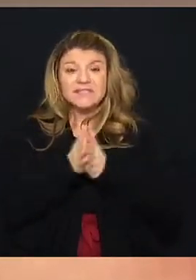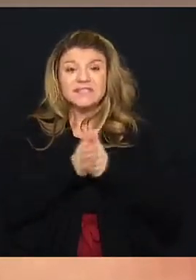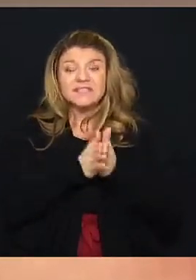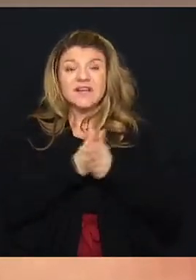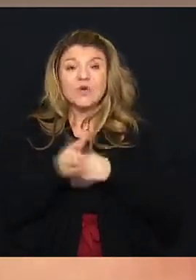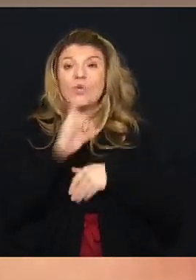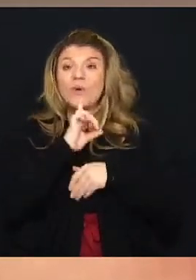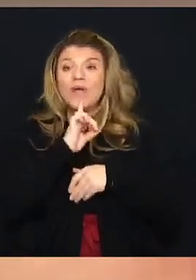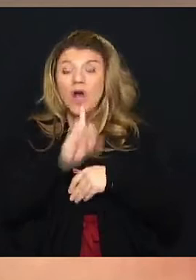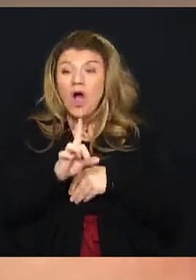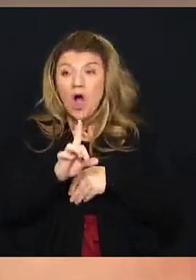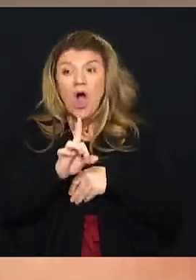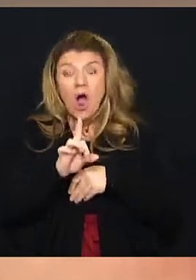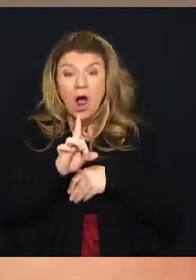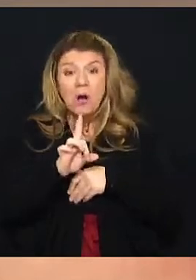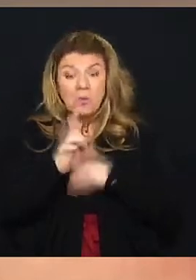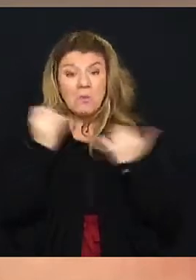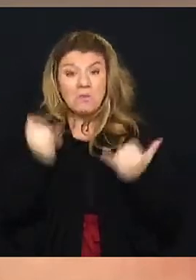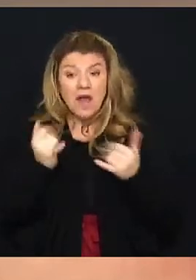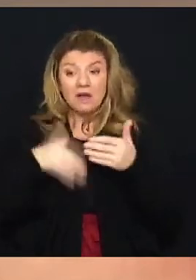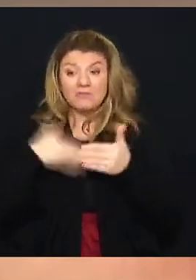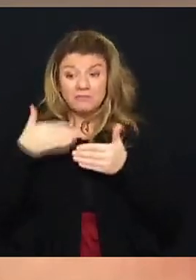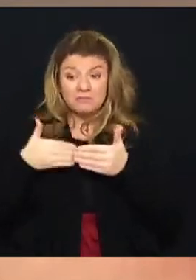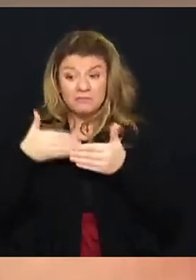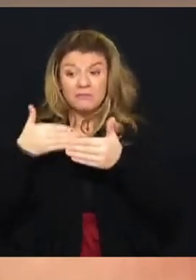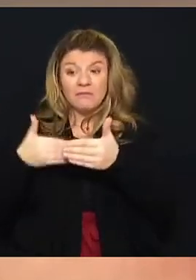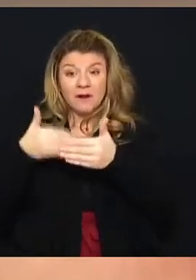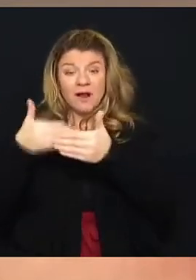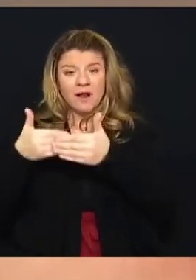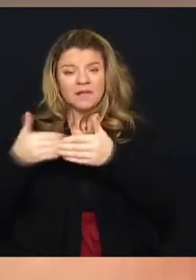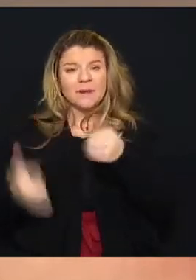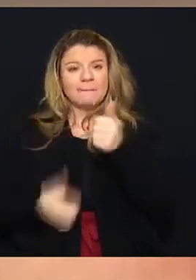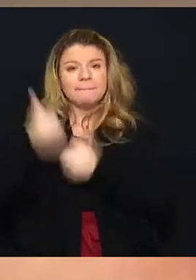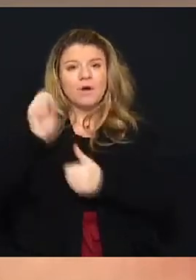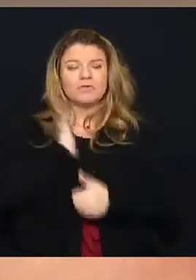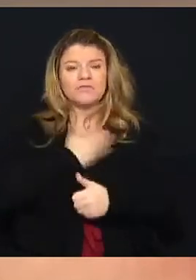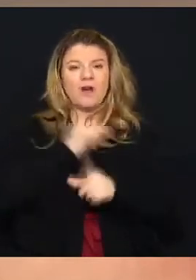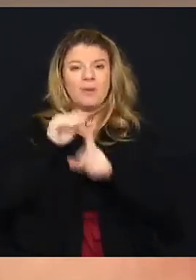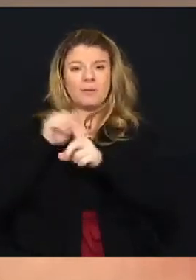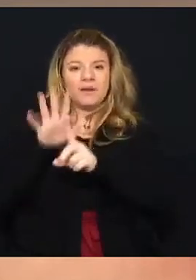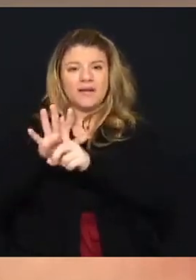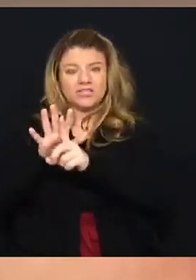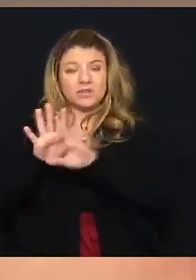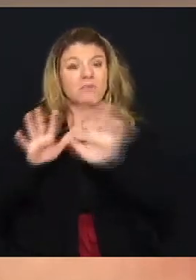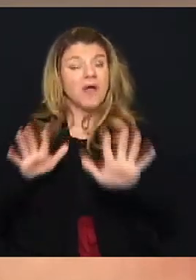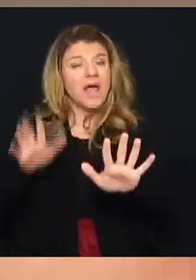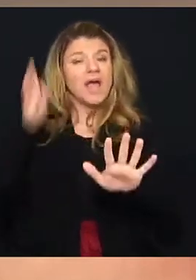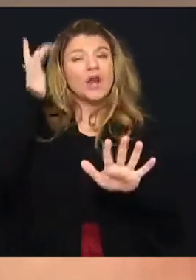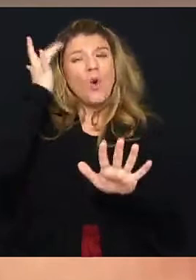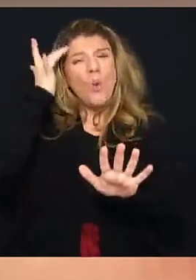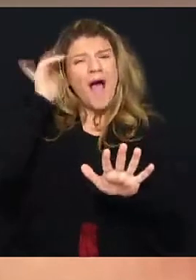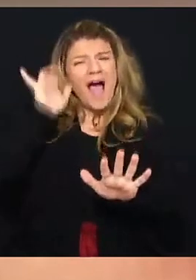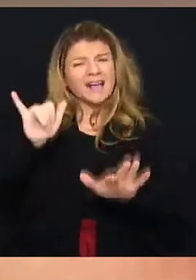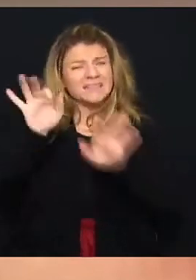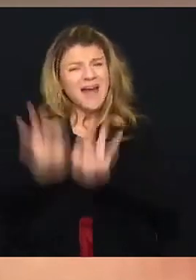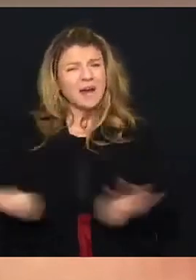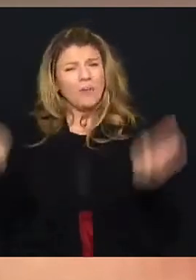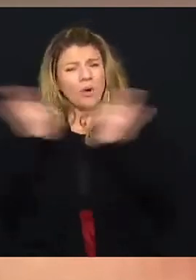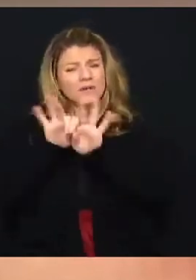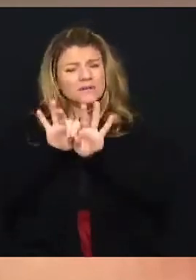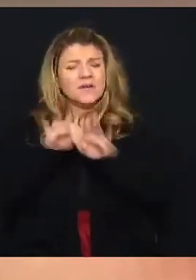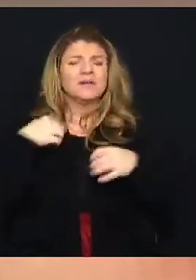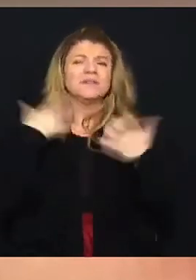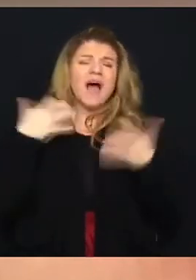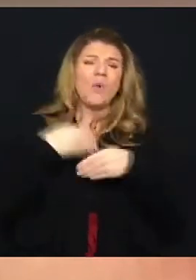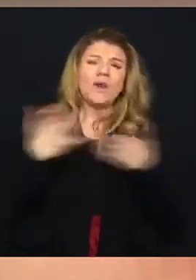a significant portion of our population. But why is that so important? I want to leave you with a couple of pieces